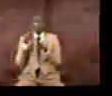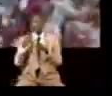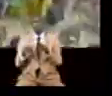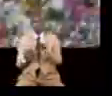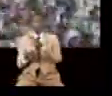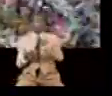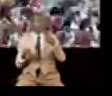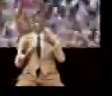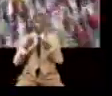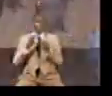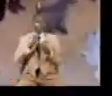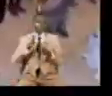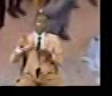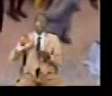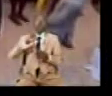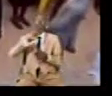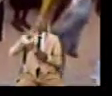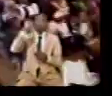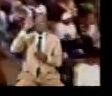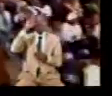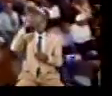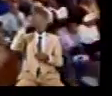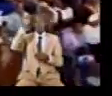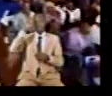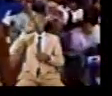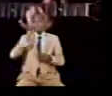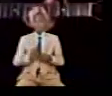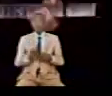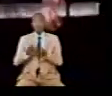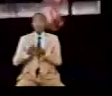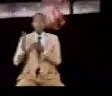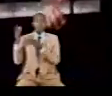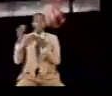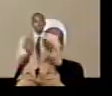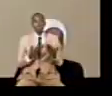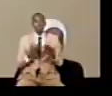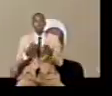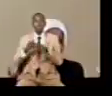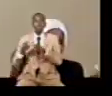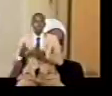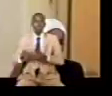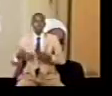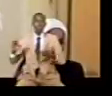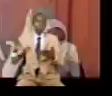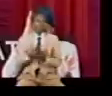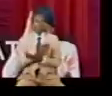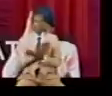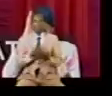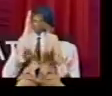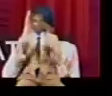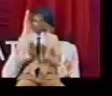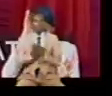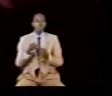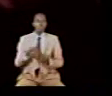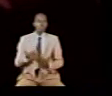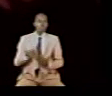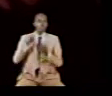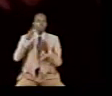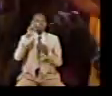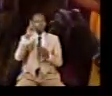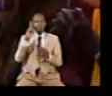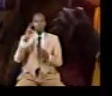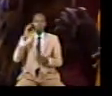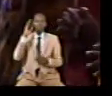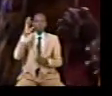east, to the north. Also bringing great gospel music with one special music minister for